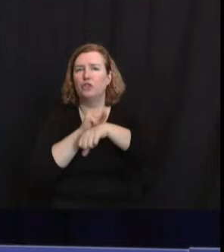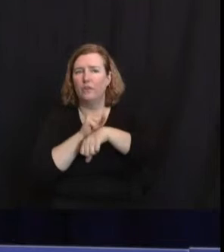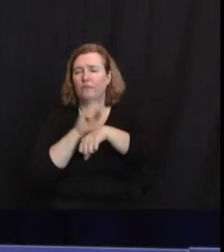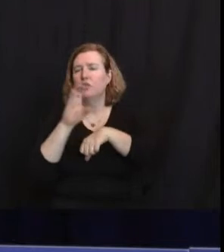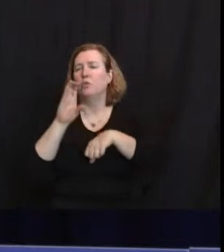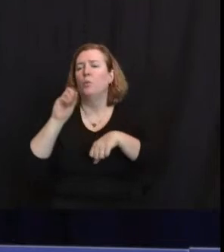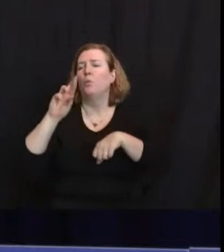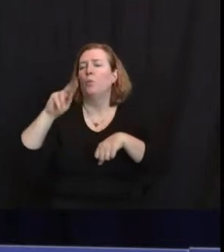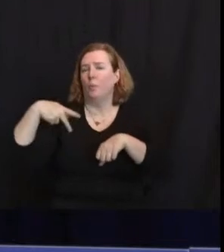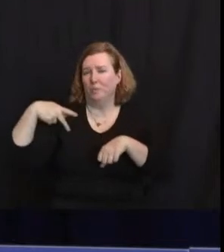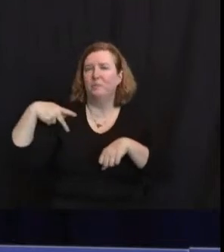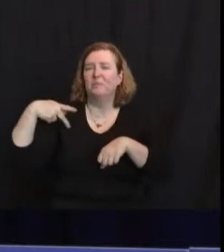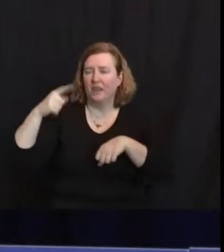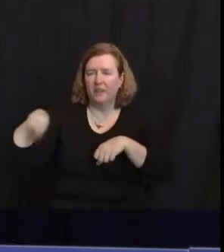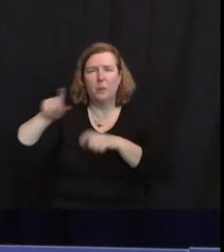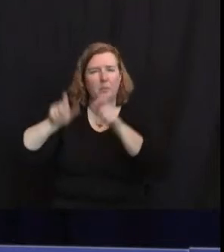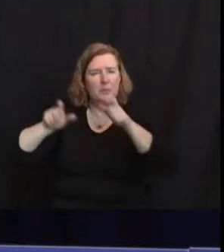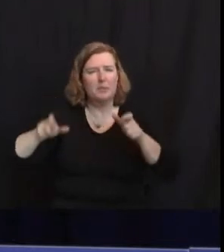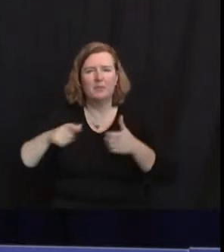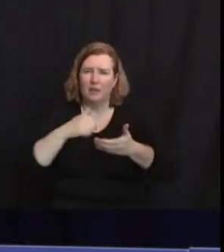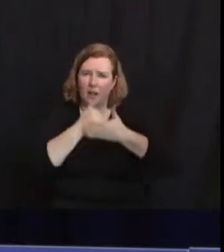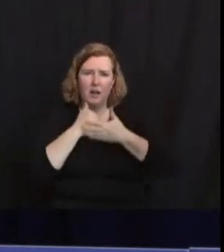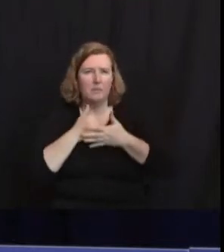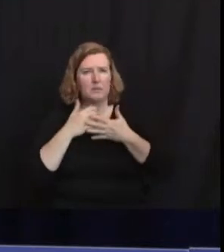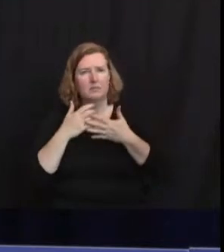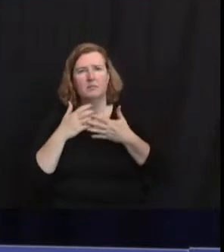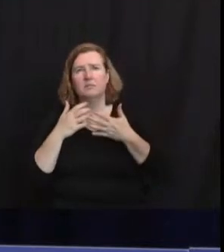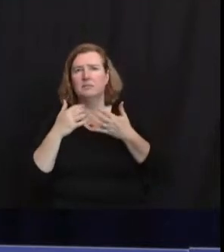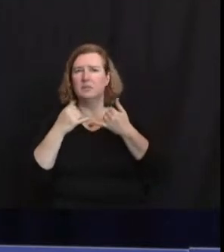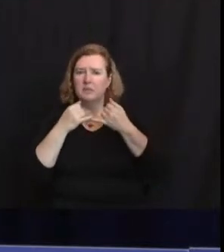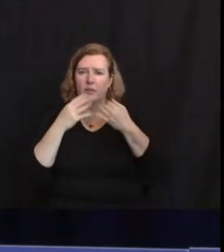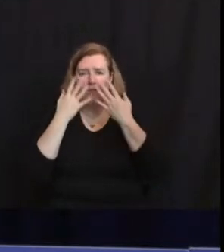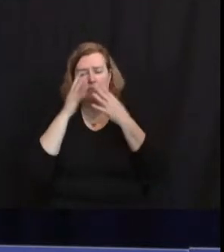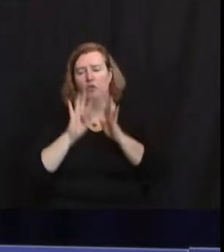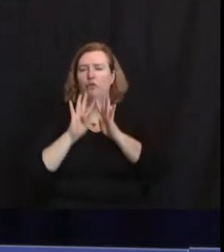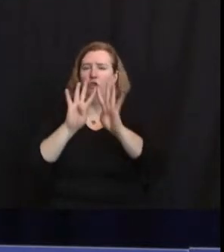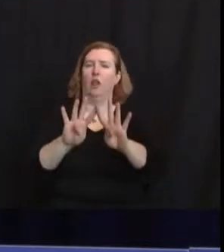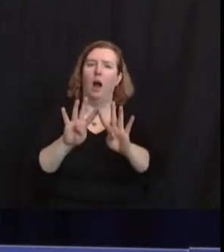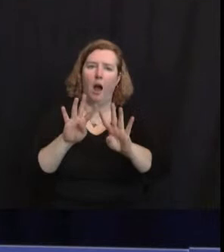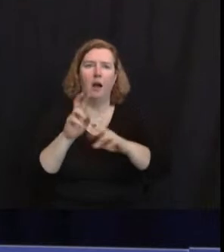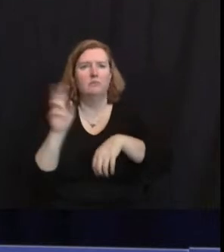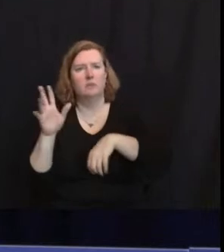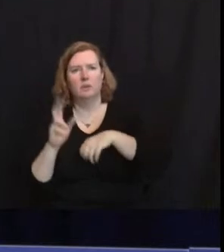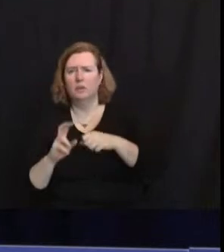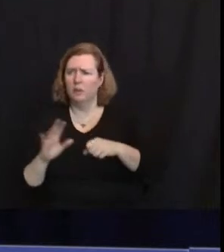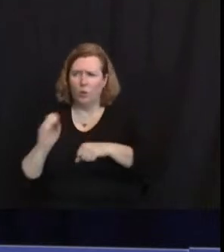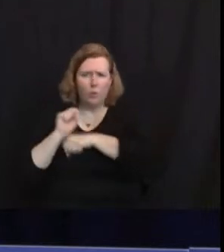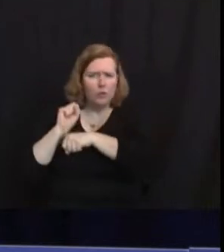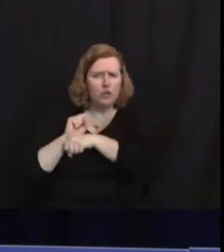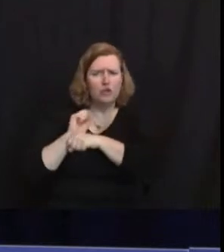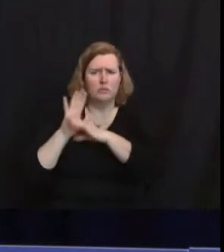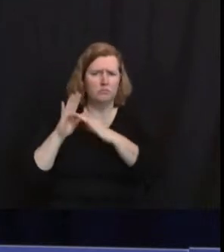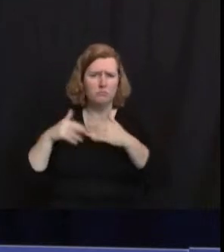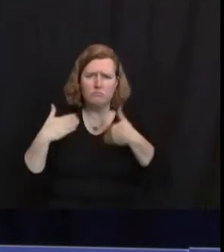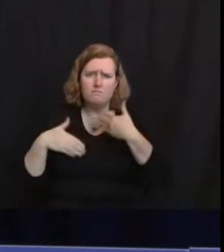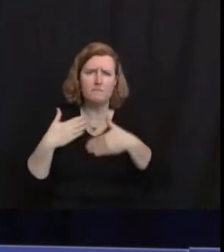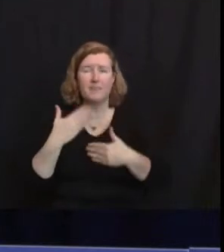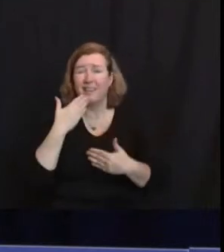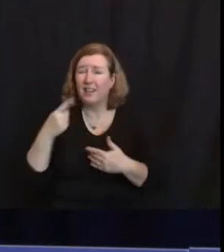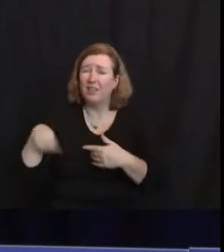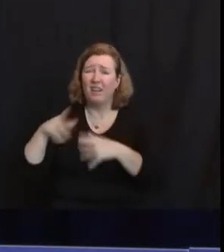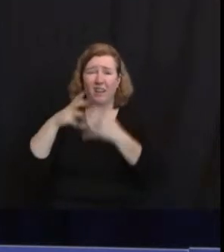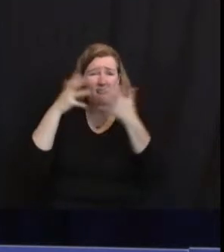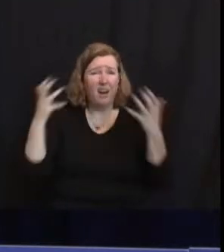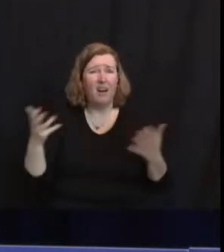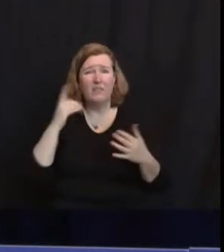have been boots on the ground since the pandemic started, volunteering their time and their service, and we thank them immensely for